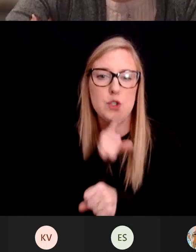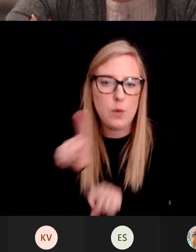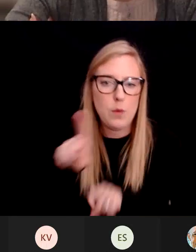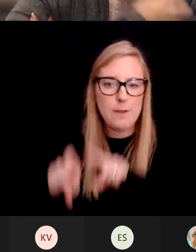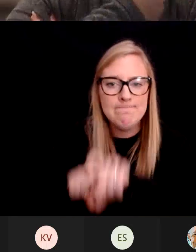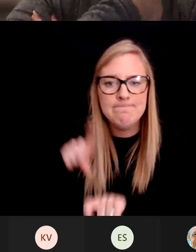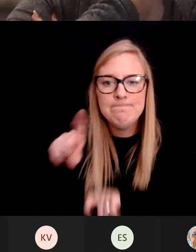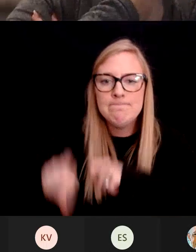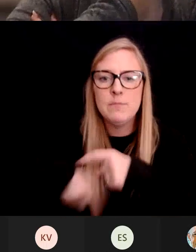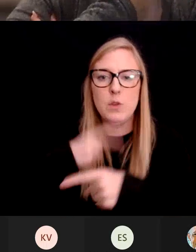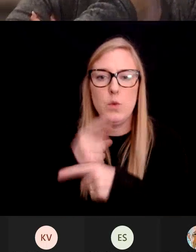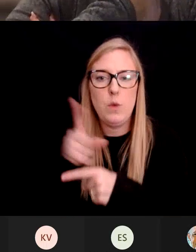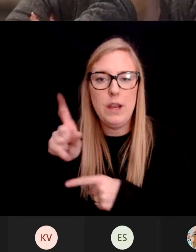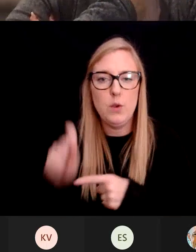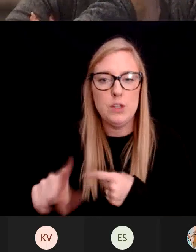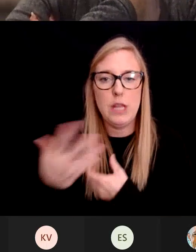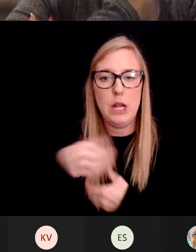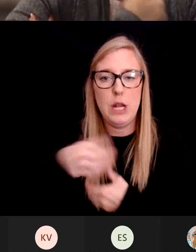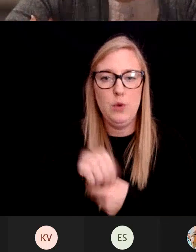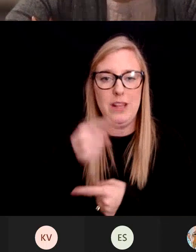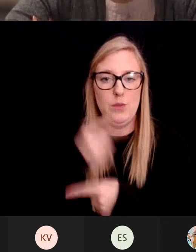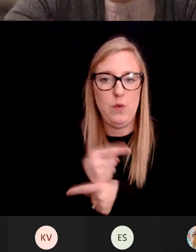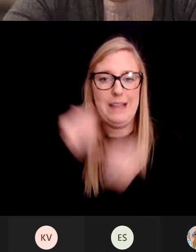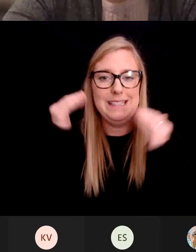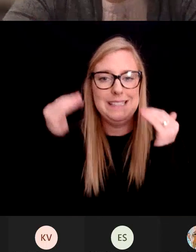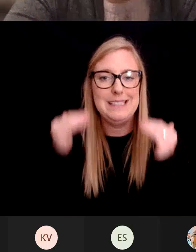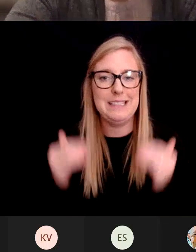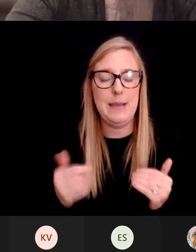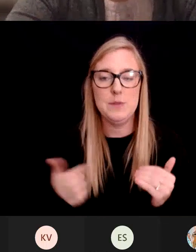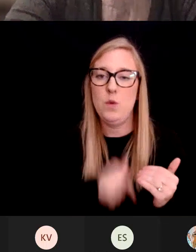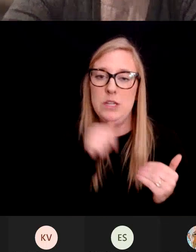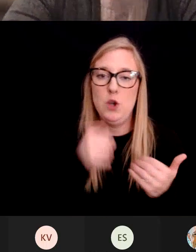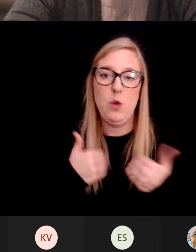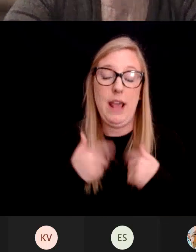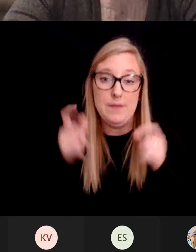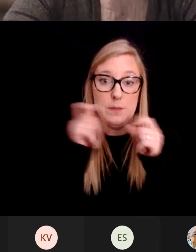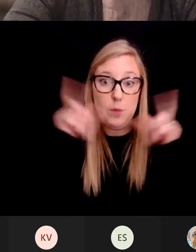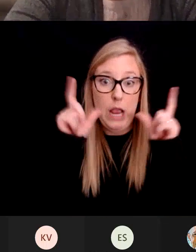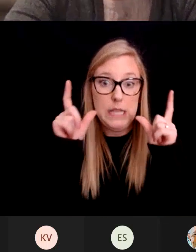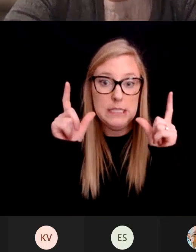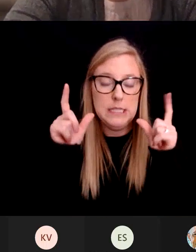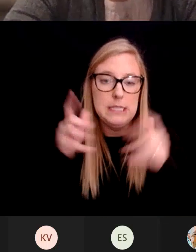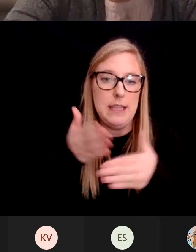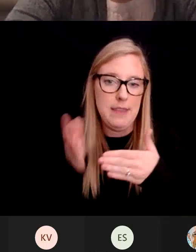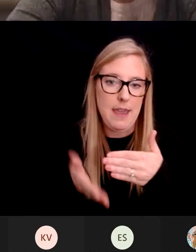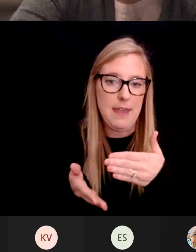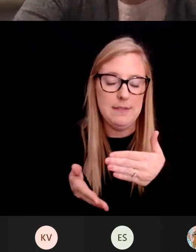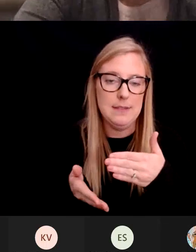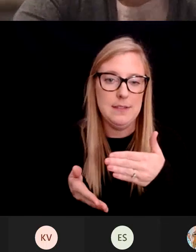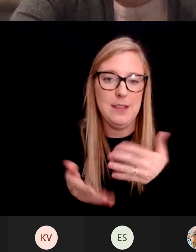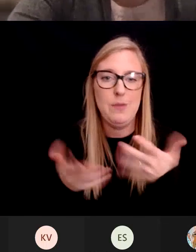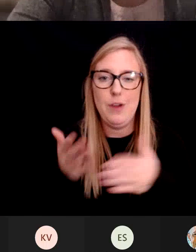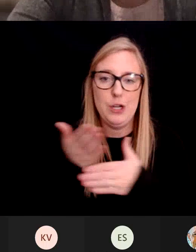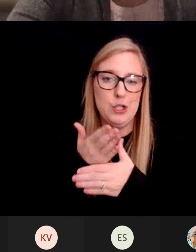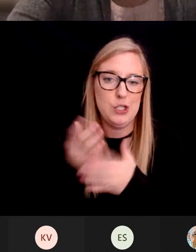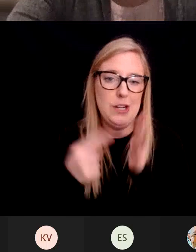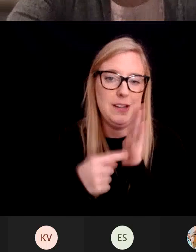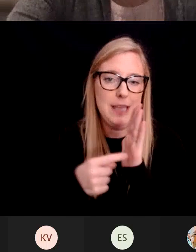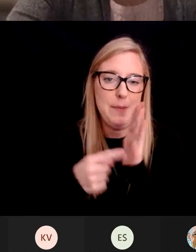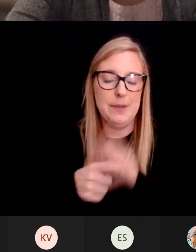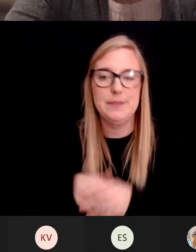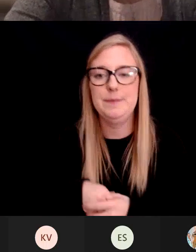questions and incorporating the right steps so that we don't have surprises at the end like we shared examples of in some of these case